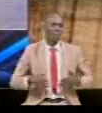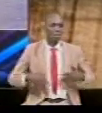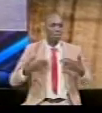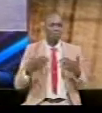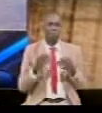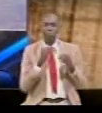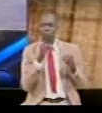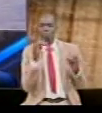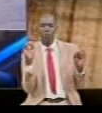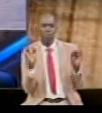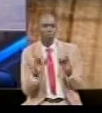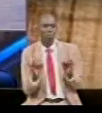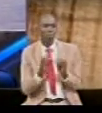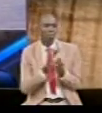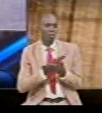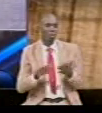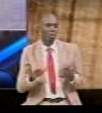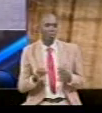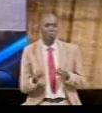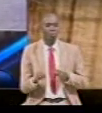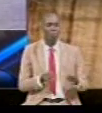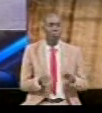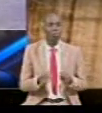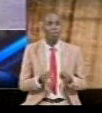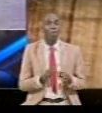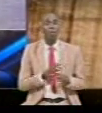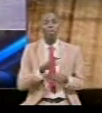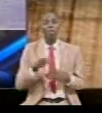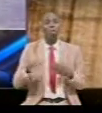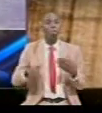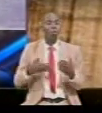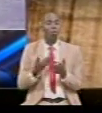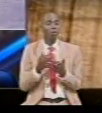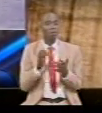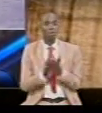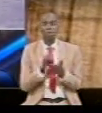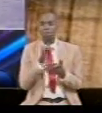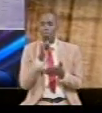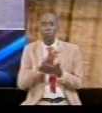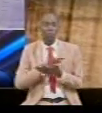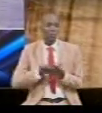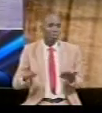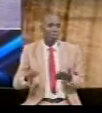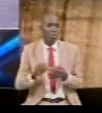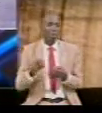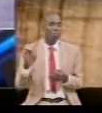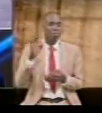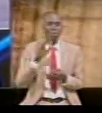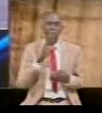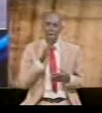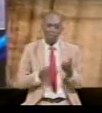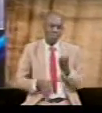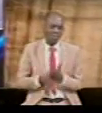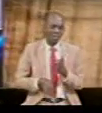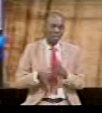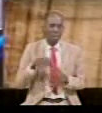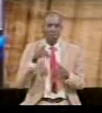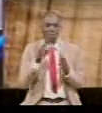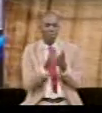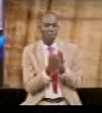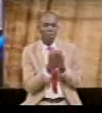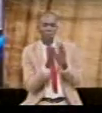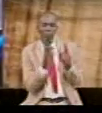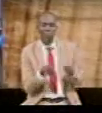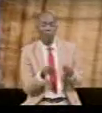habit, unclean disposition, those unclean spirits are cast out and they become free. And so they will